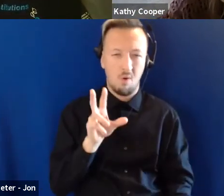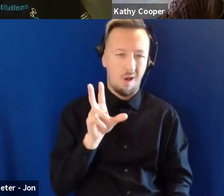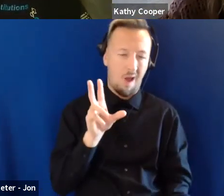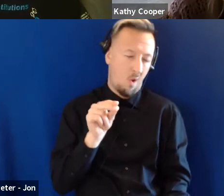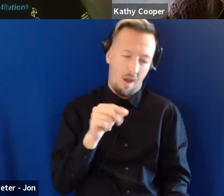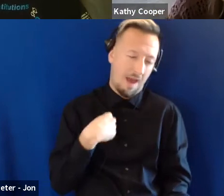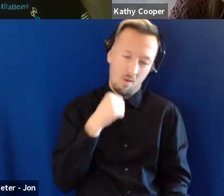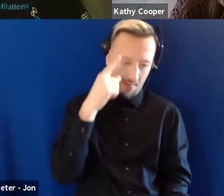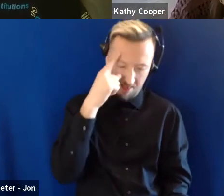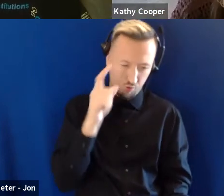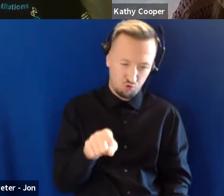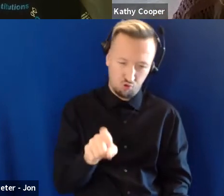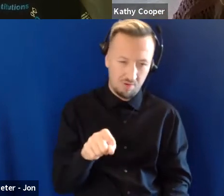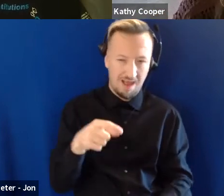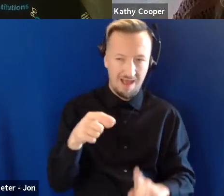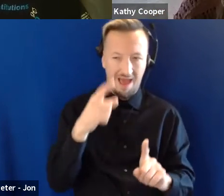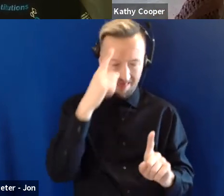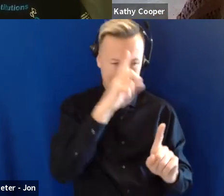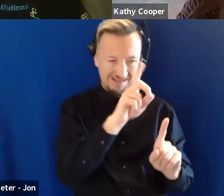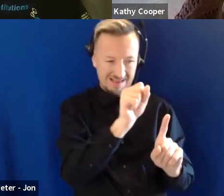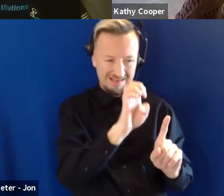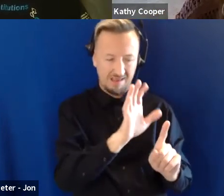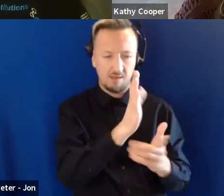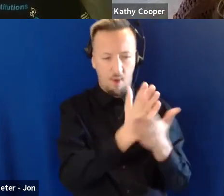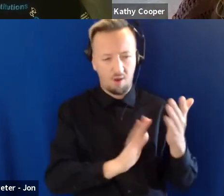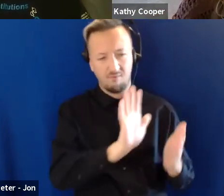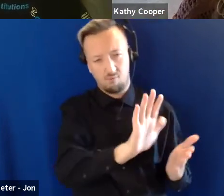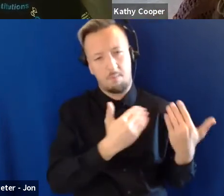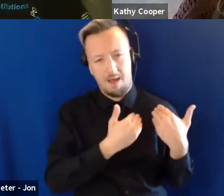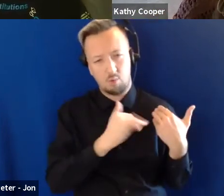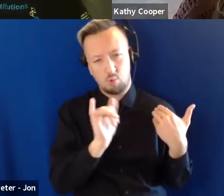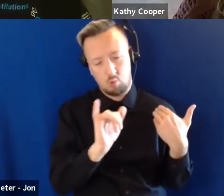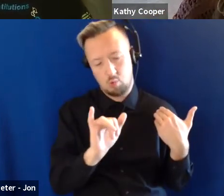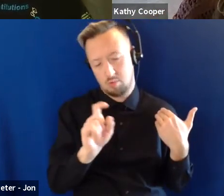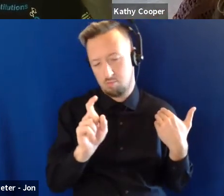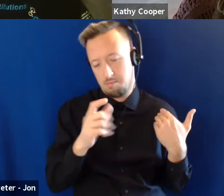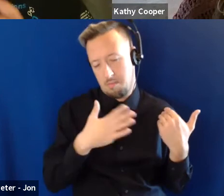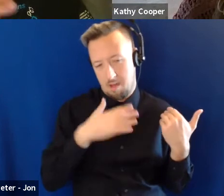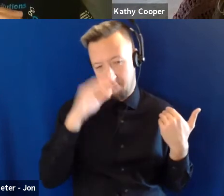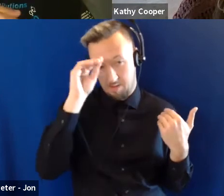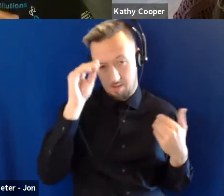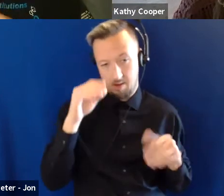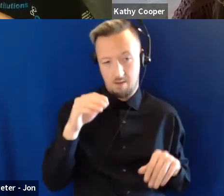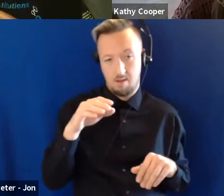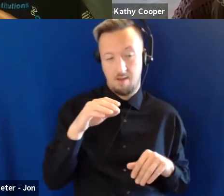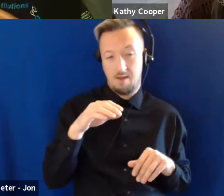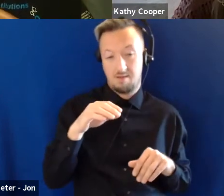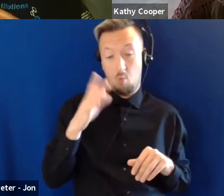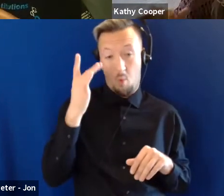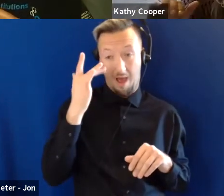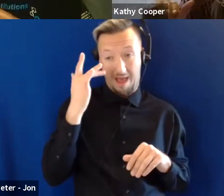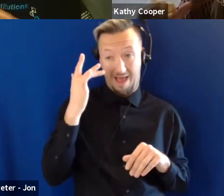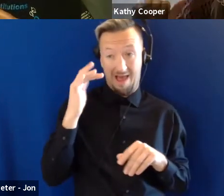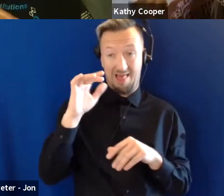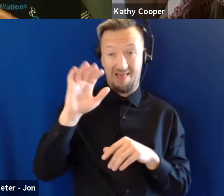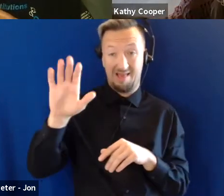I think the DSC should do some of that work. And then it is very handy because they have this spreadsheet that I can then use